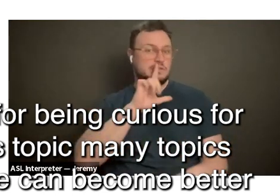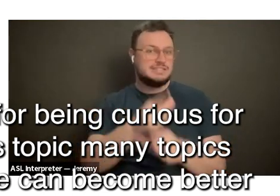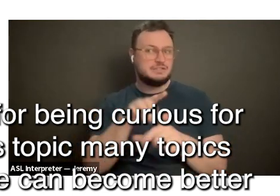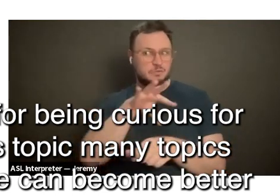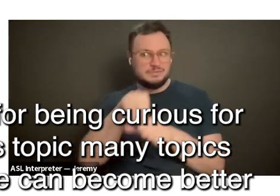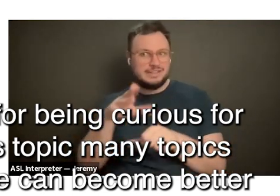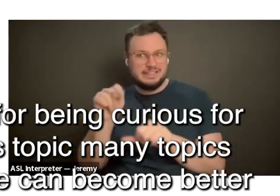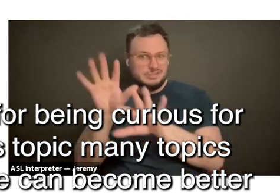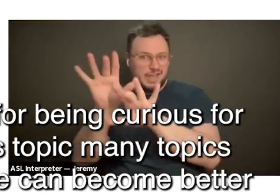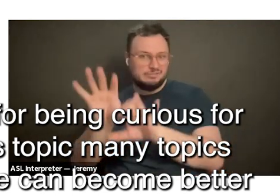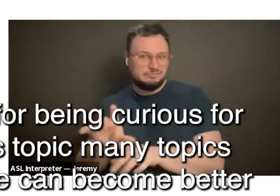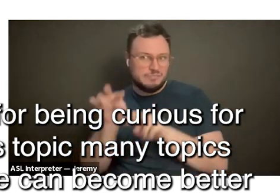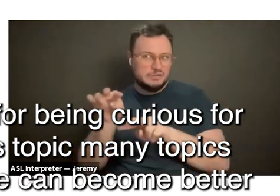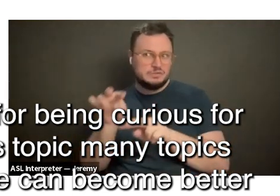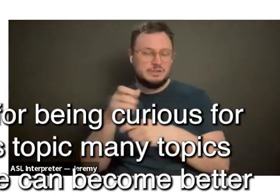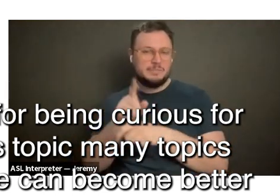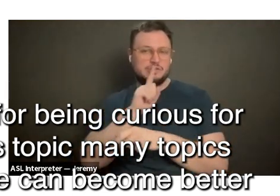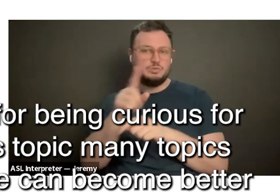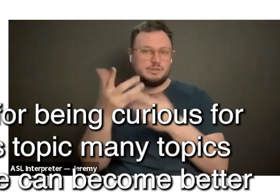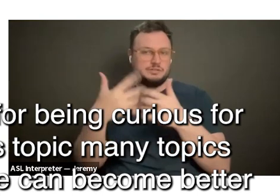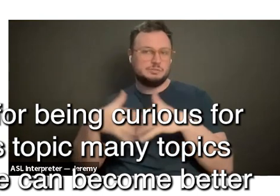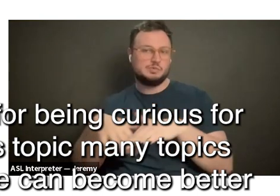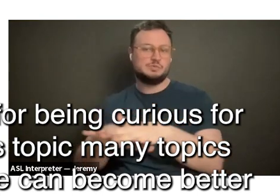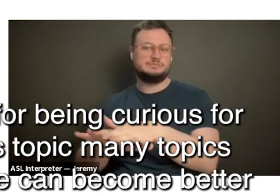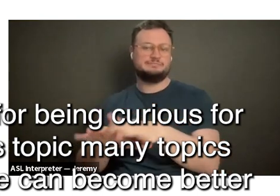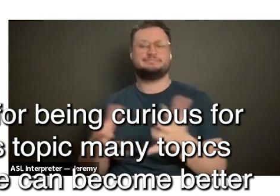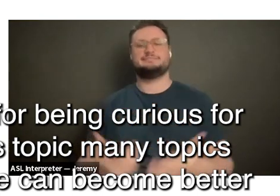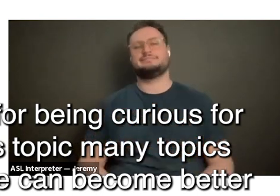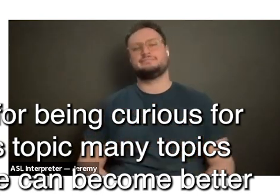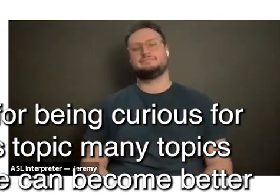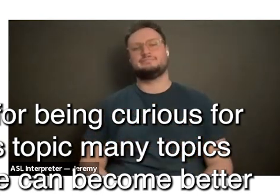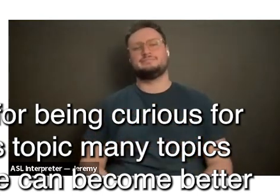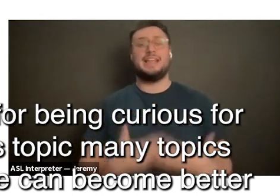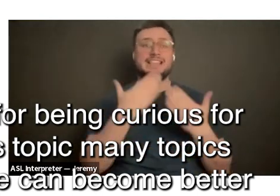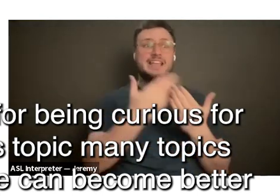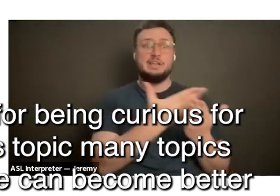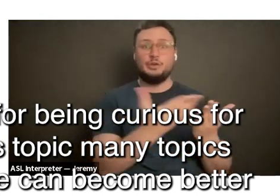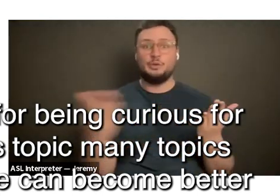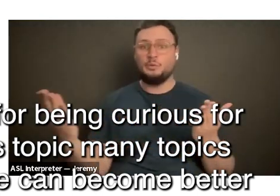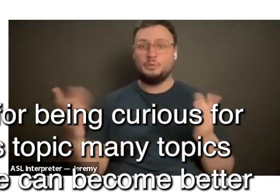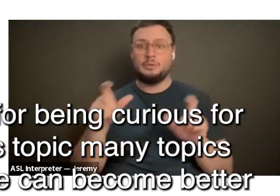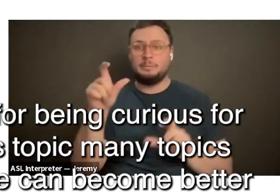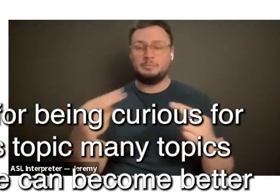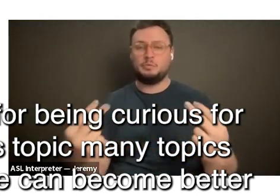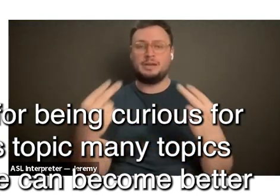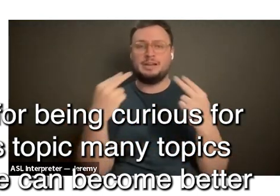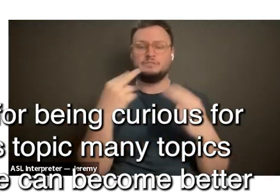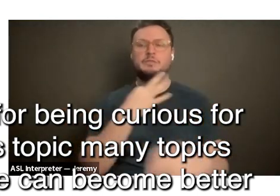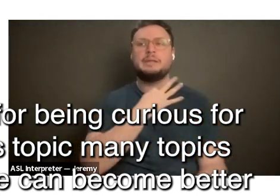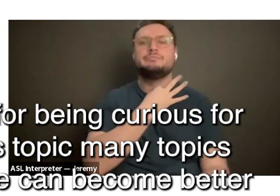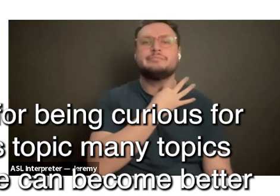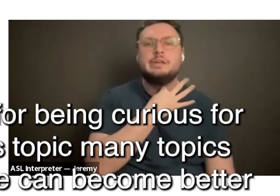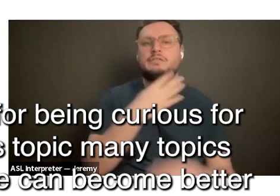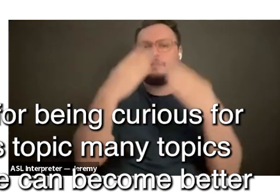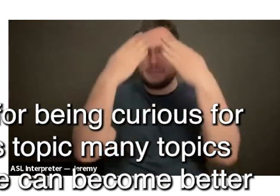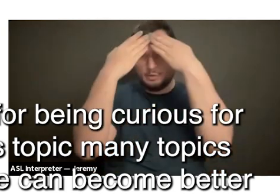sure everything was going well as well. And thank you so much, all of you, for being here, for being curious, for opening up your